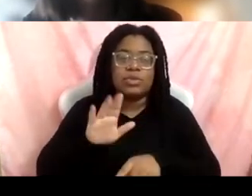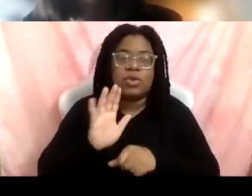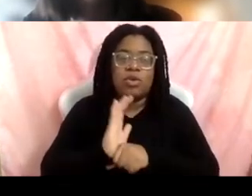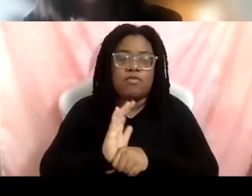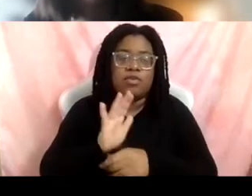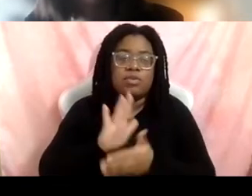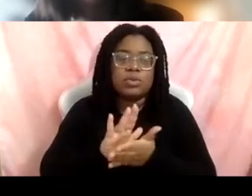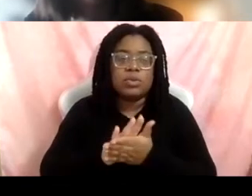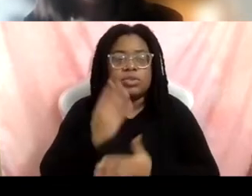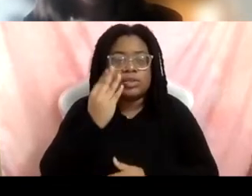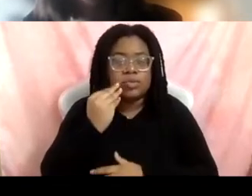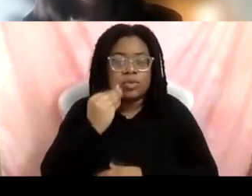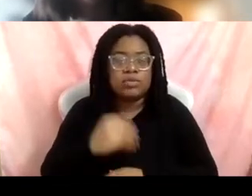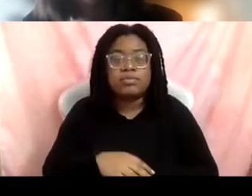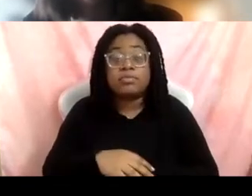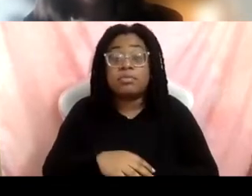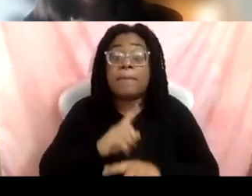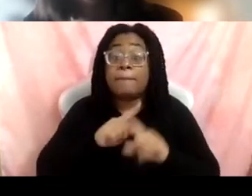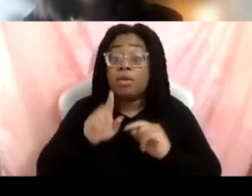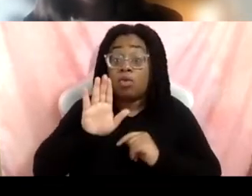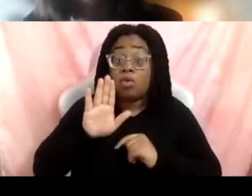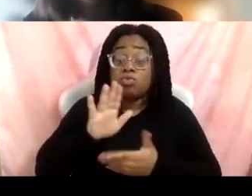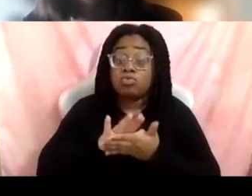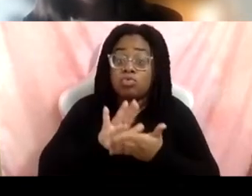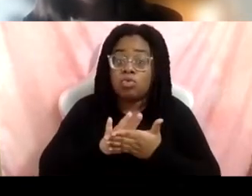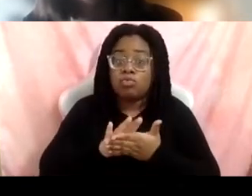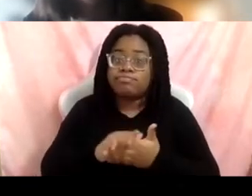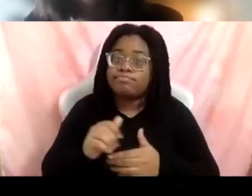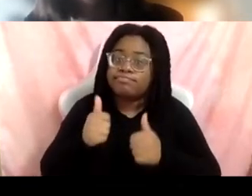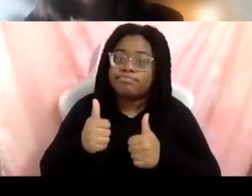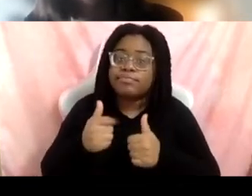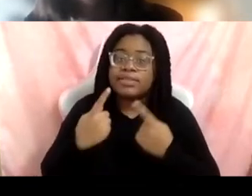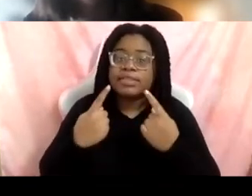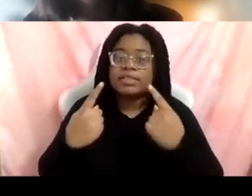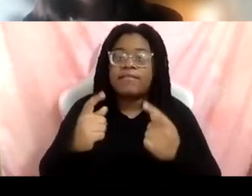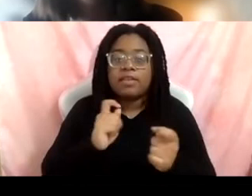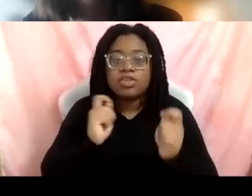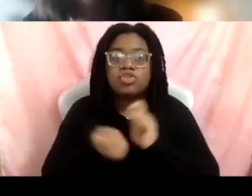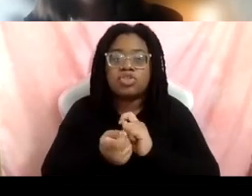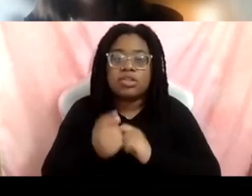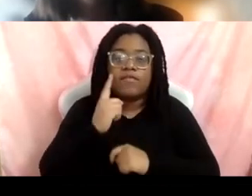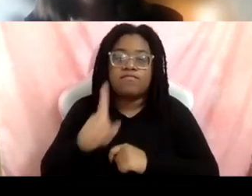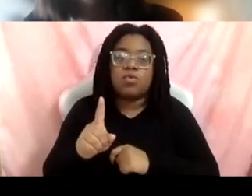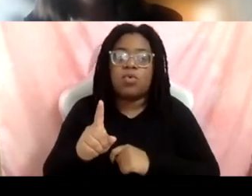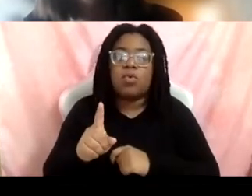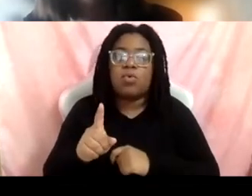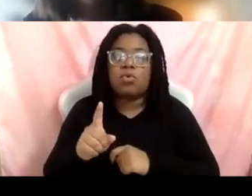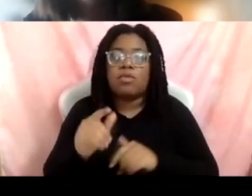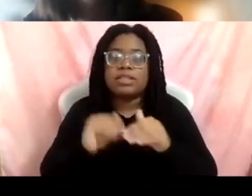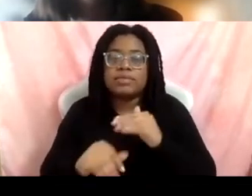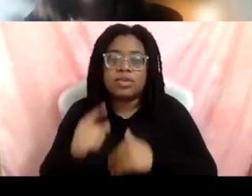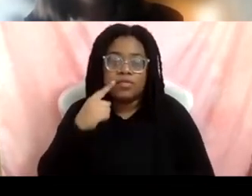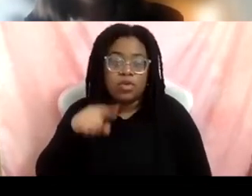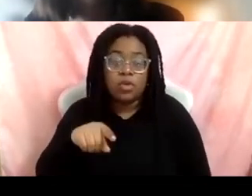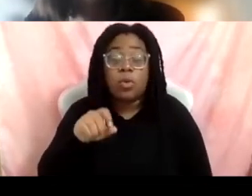experience, and your school was able to successfully implement a change that helped make things accessible to you? Or, are there